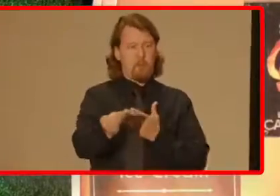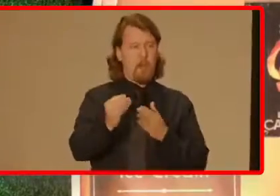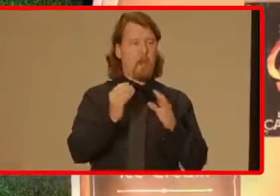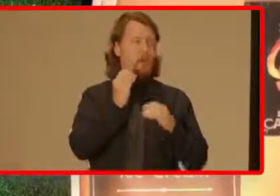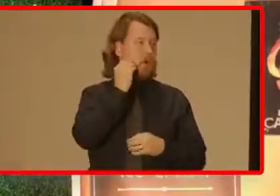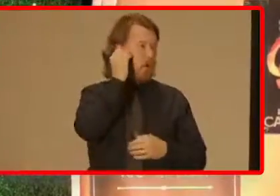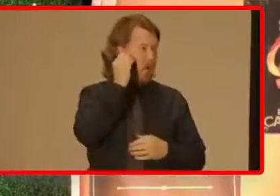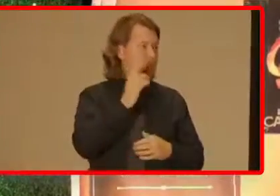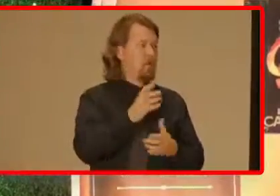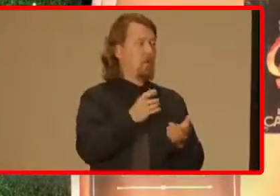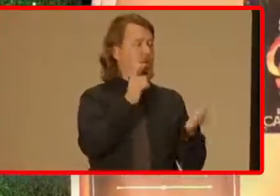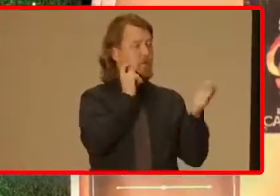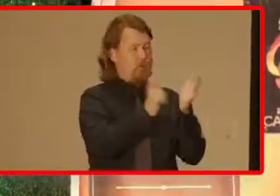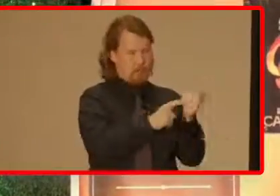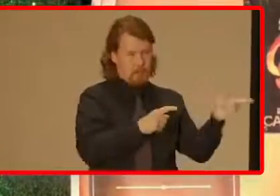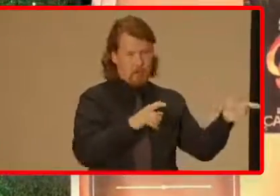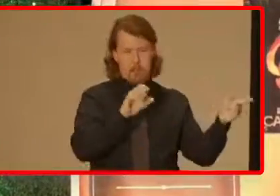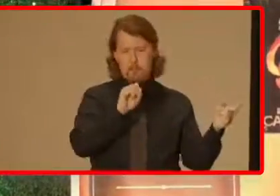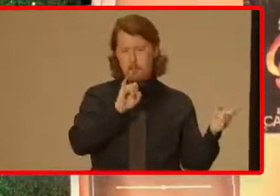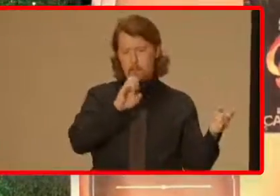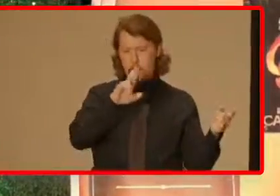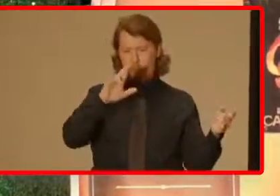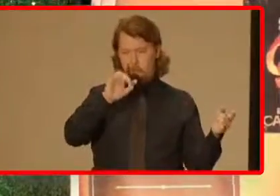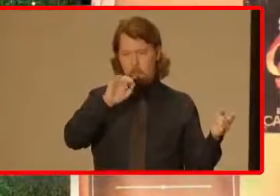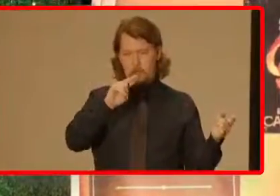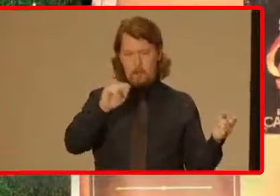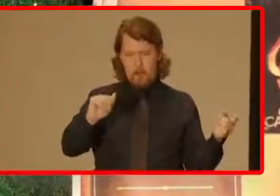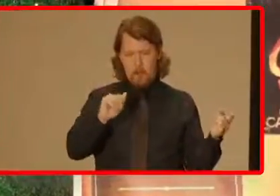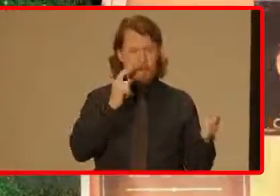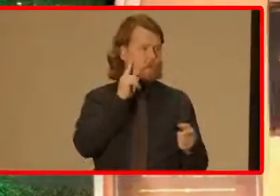Serena for her achievement.